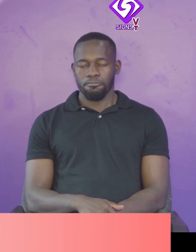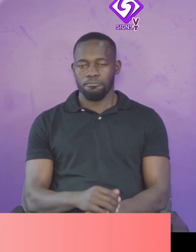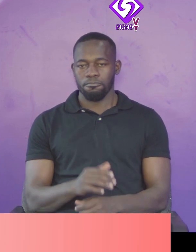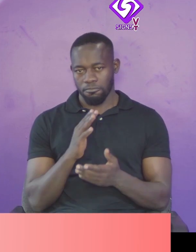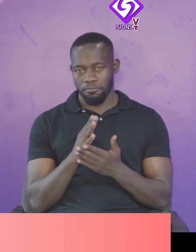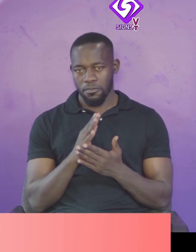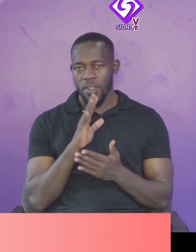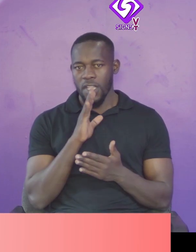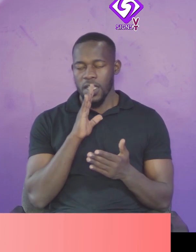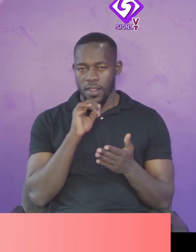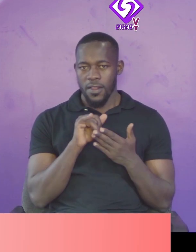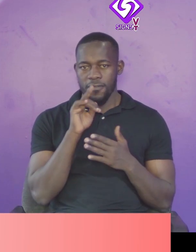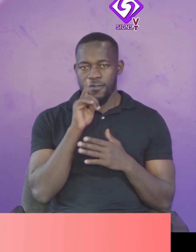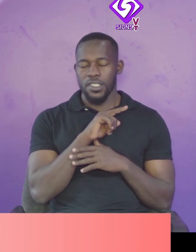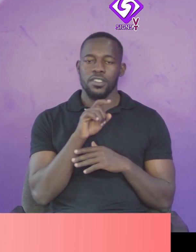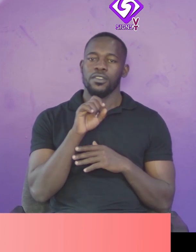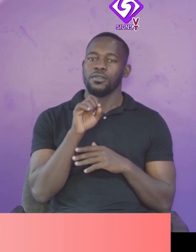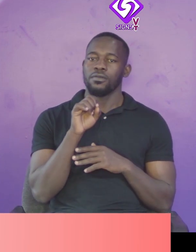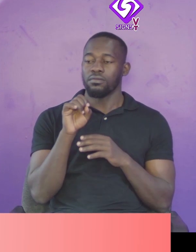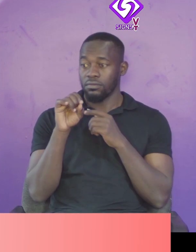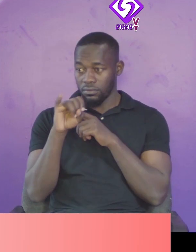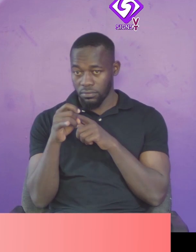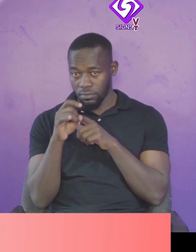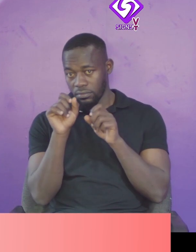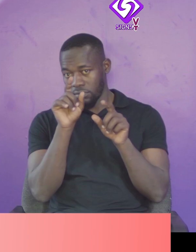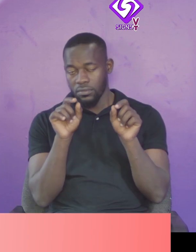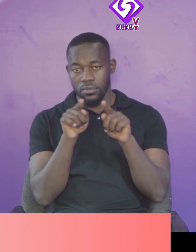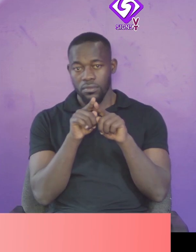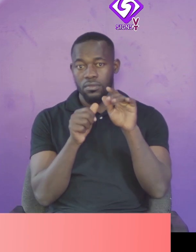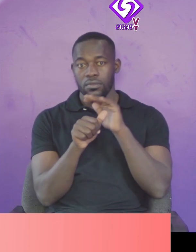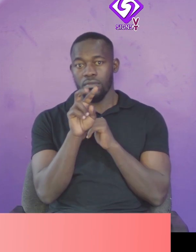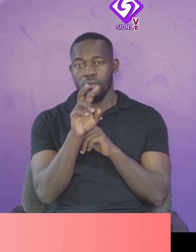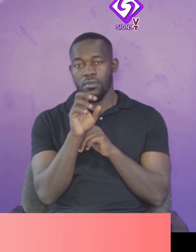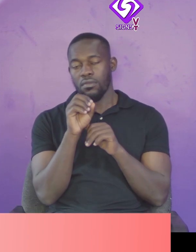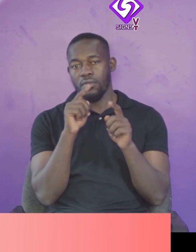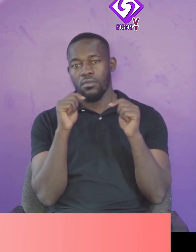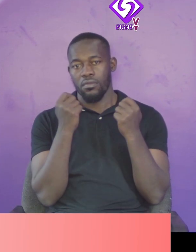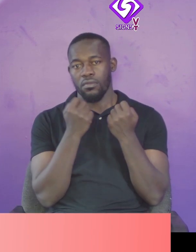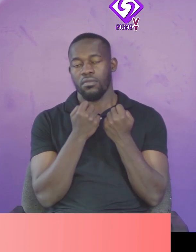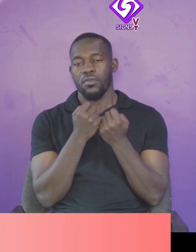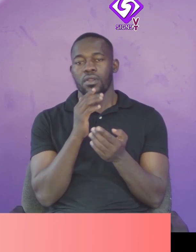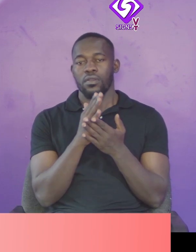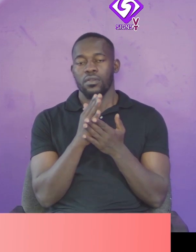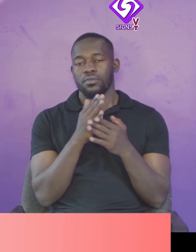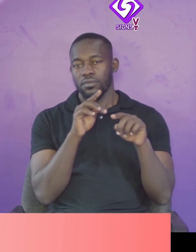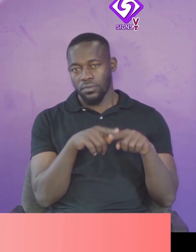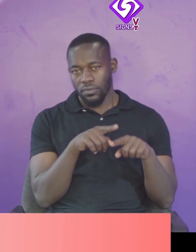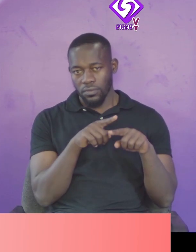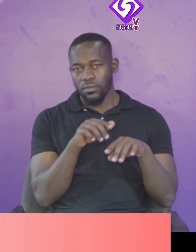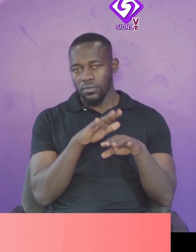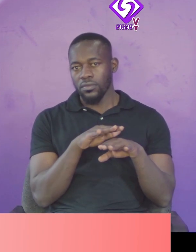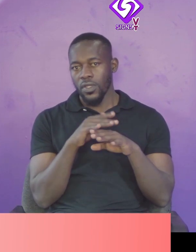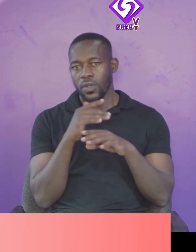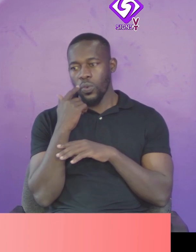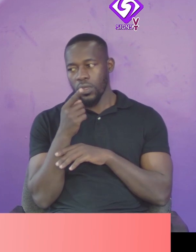The junior stars and the under 20 team, we are depending on these guys